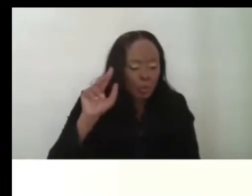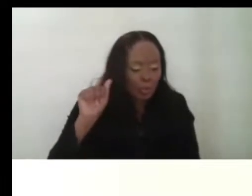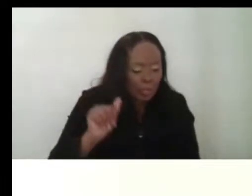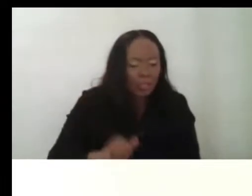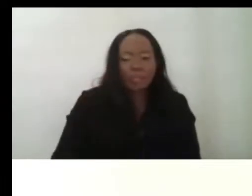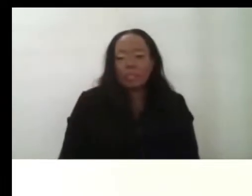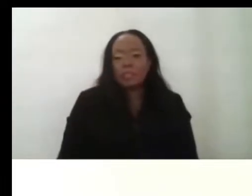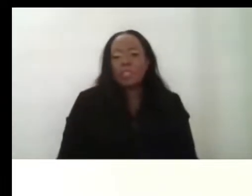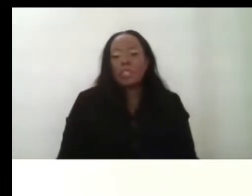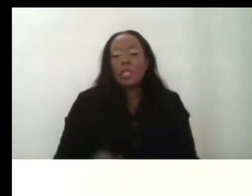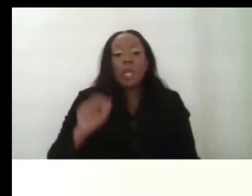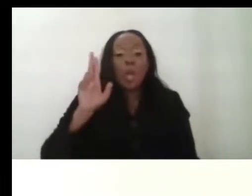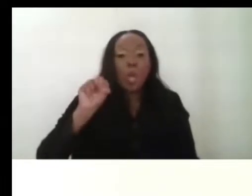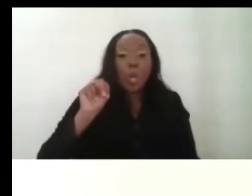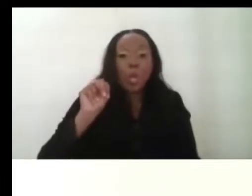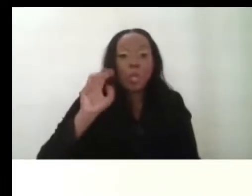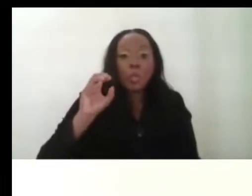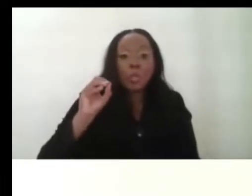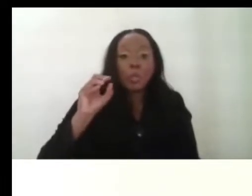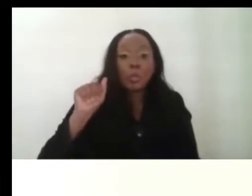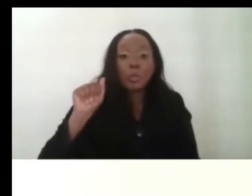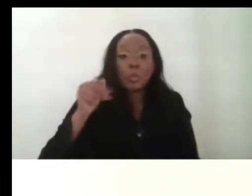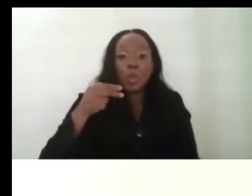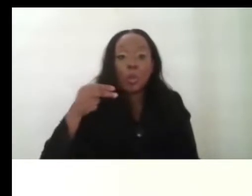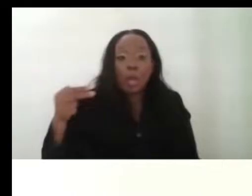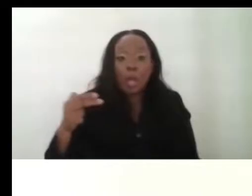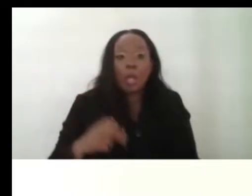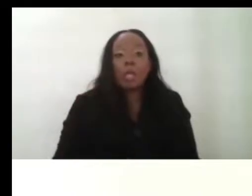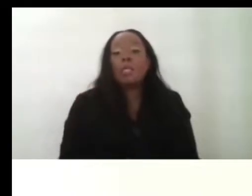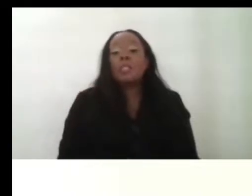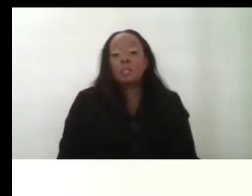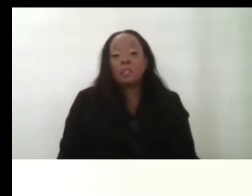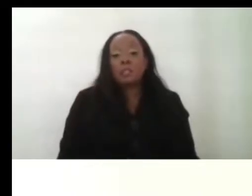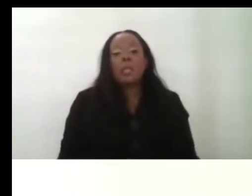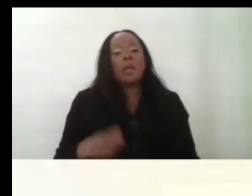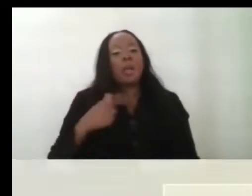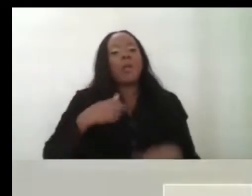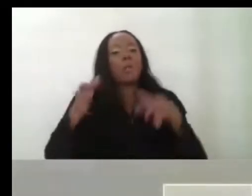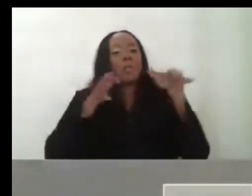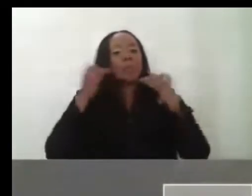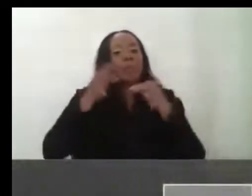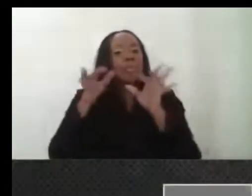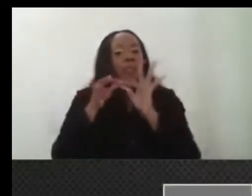But I'll explain this in simple terms again.